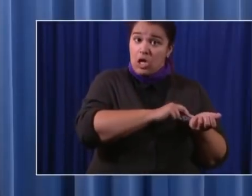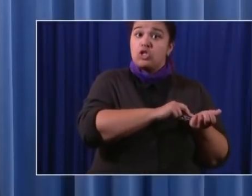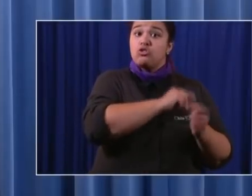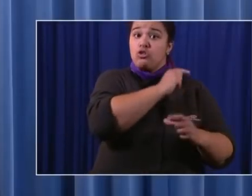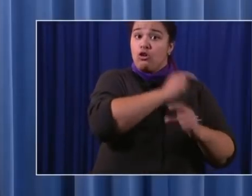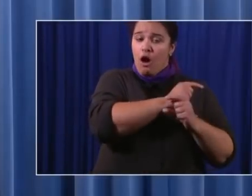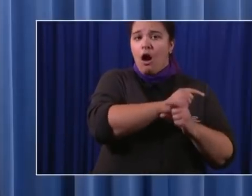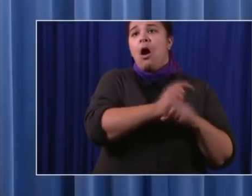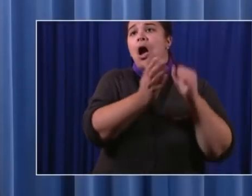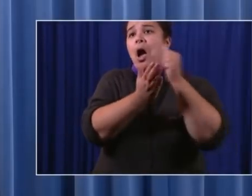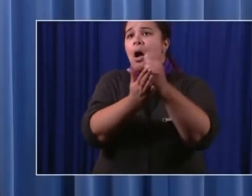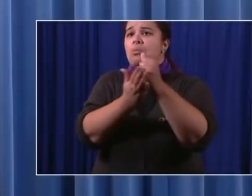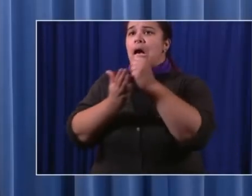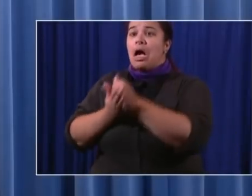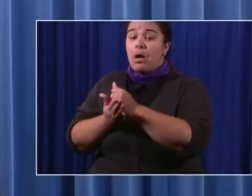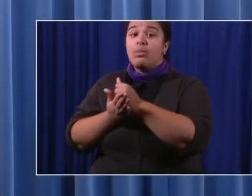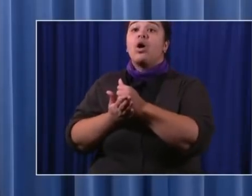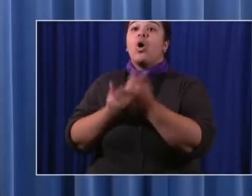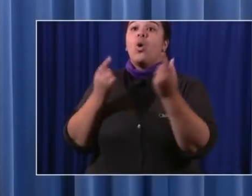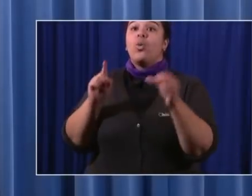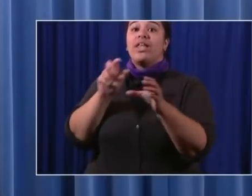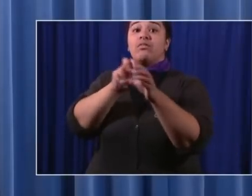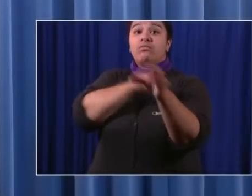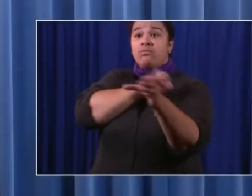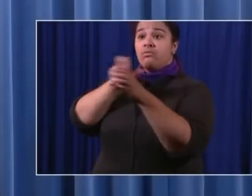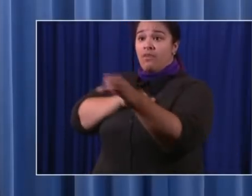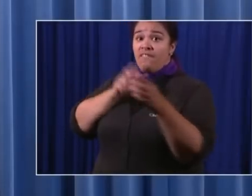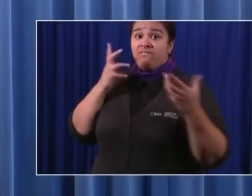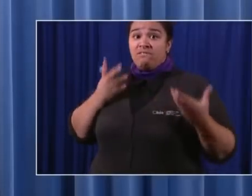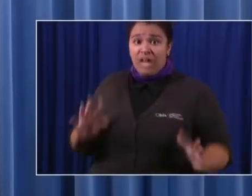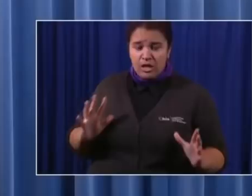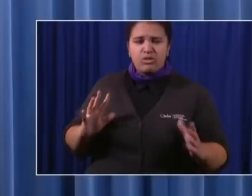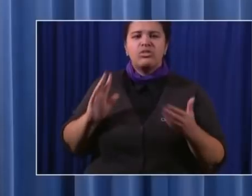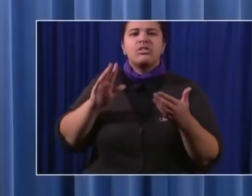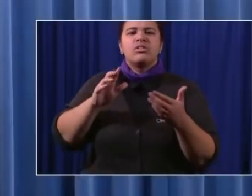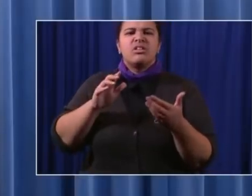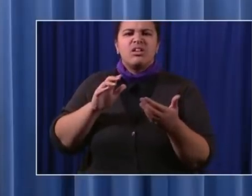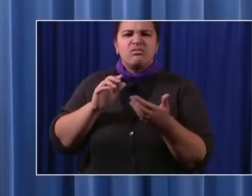any kind of support after them?